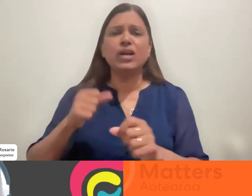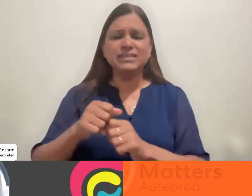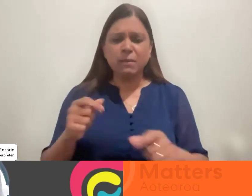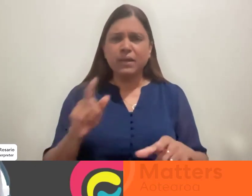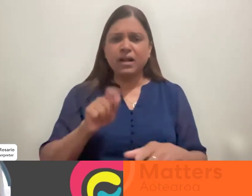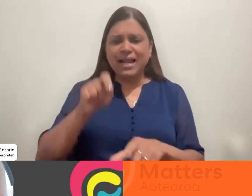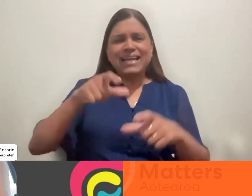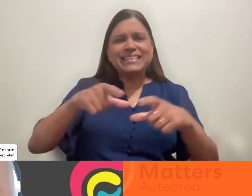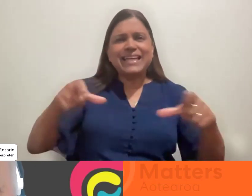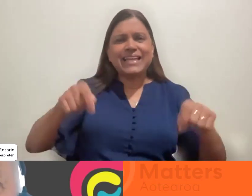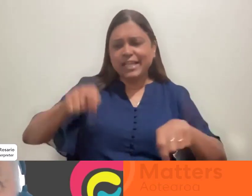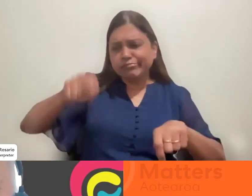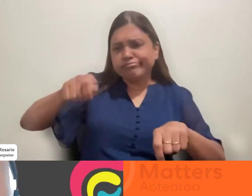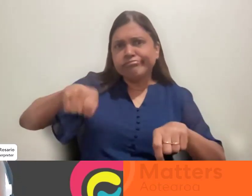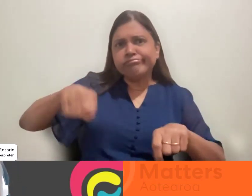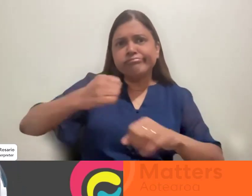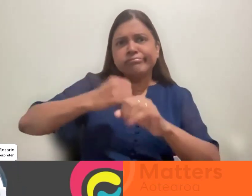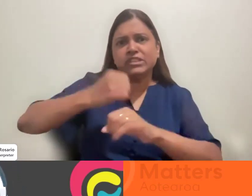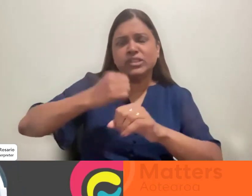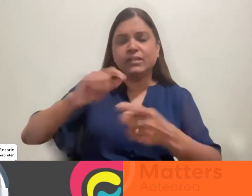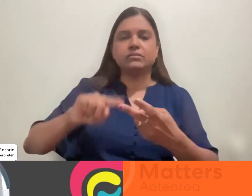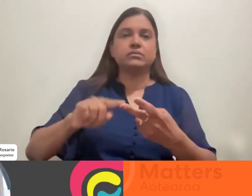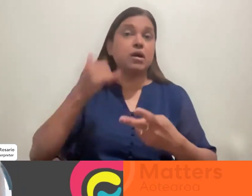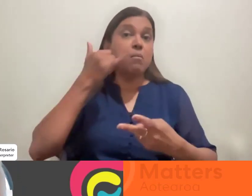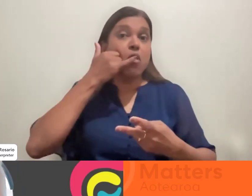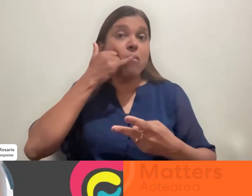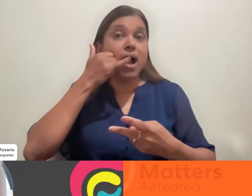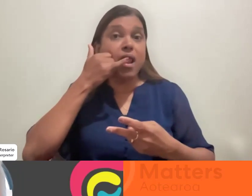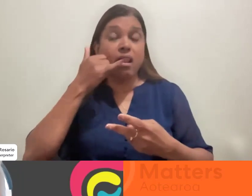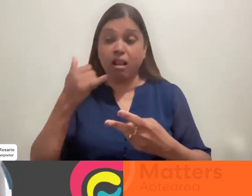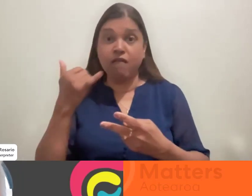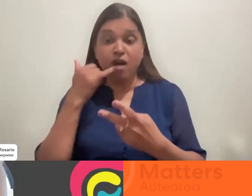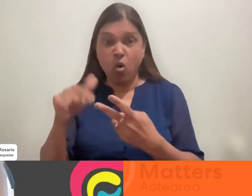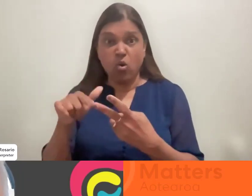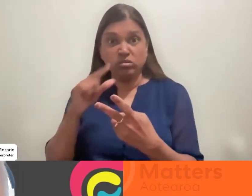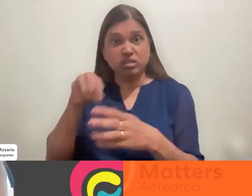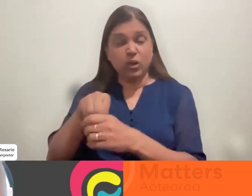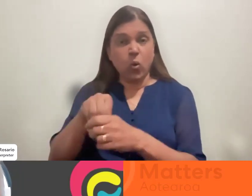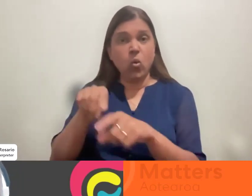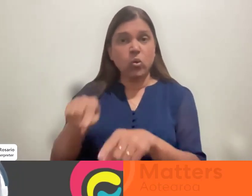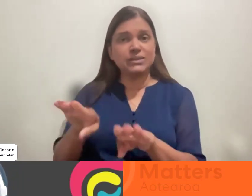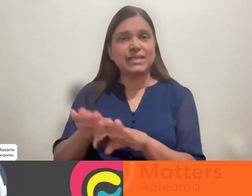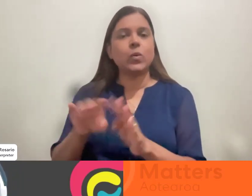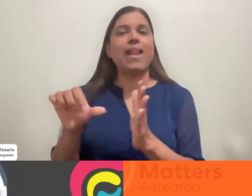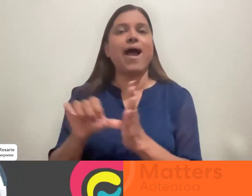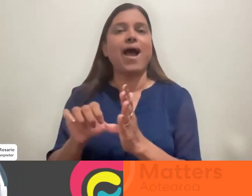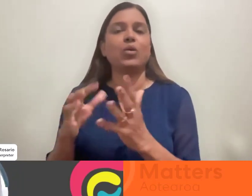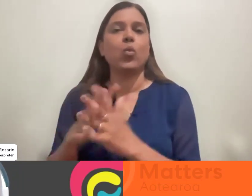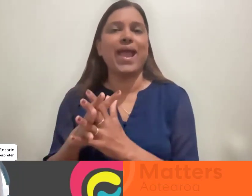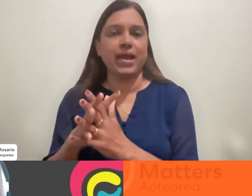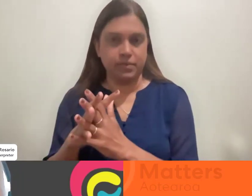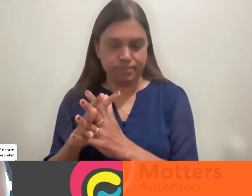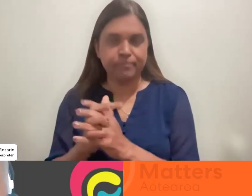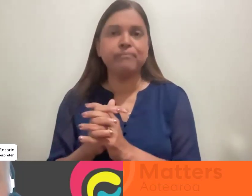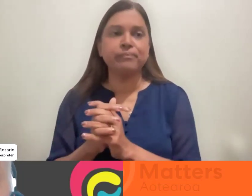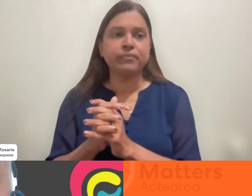kiosks, mobile phones, any number of hardware you can think of. It also encompasses